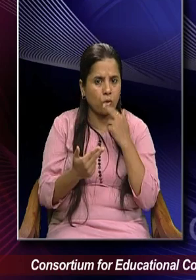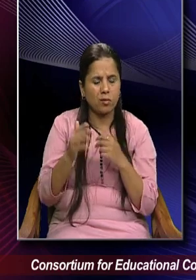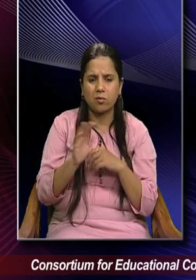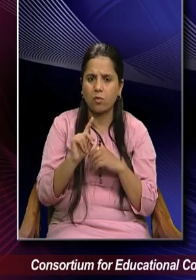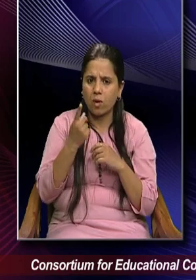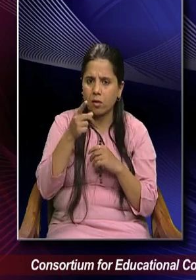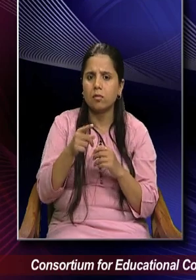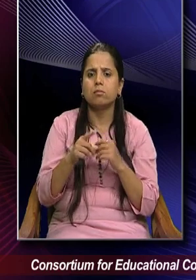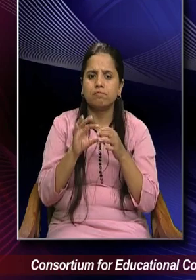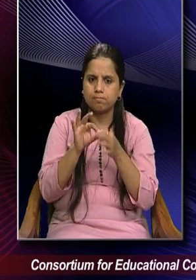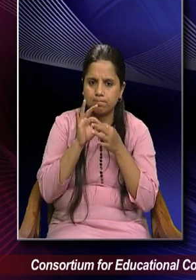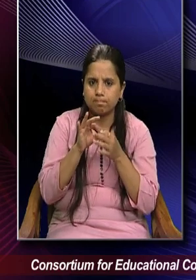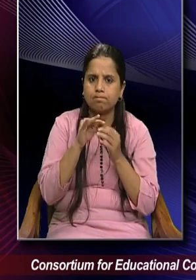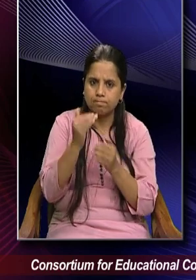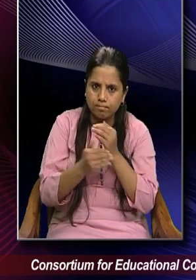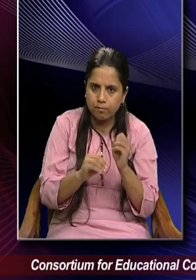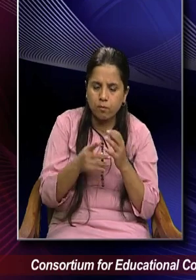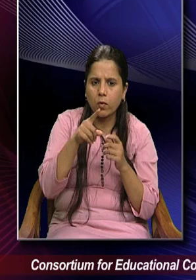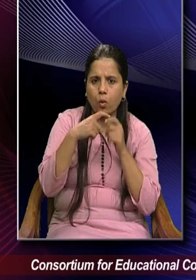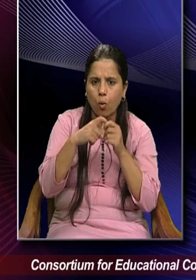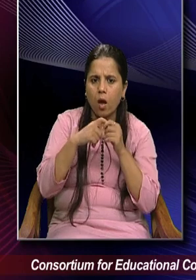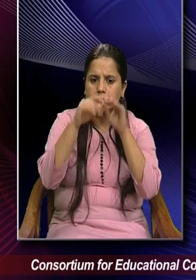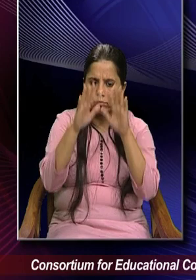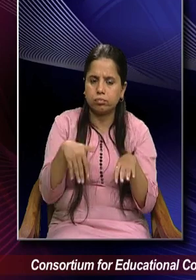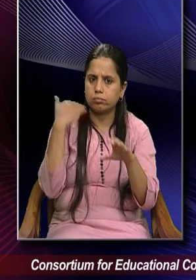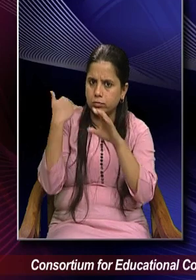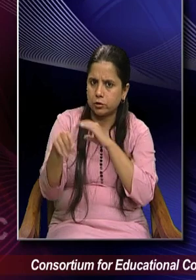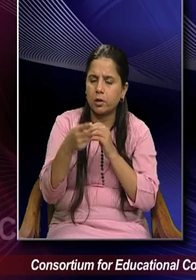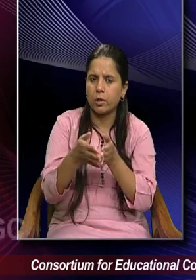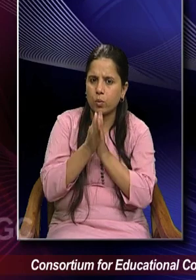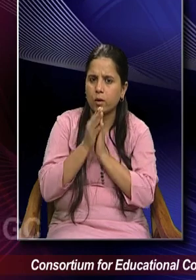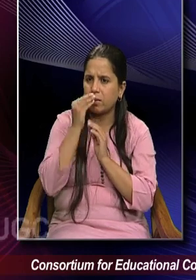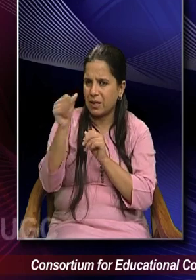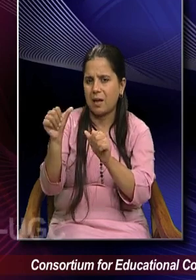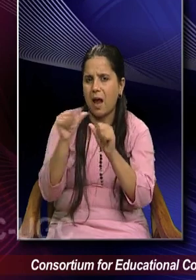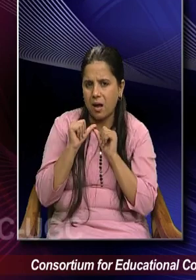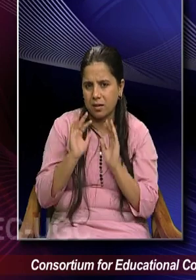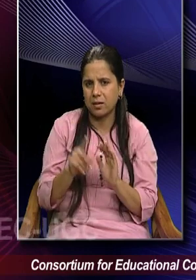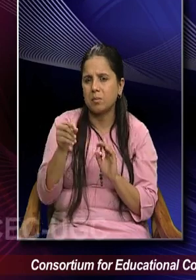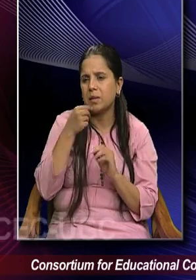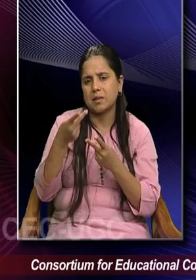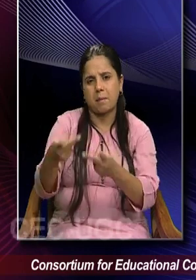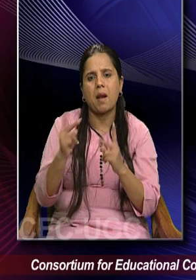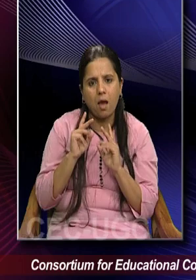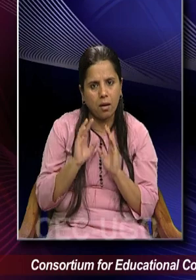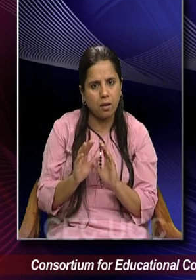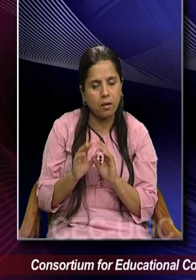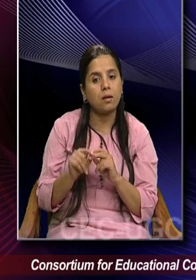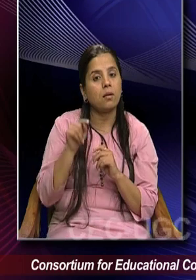build your relation. Send your questionnaire. Request them to answer. Request them to reply.